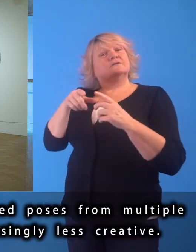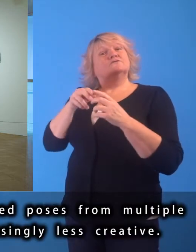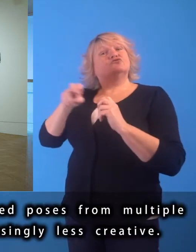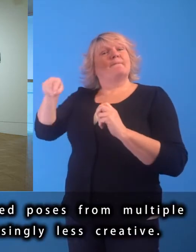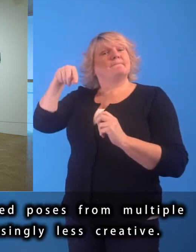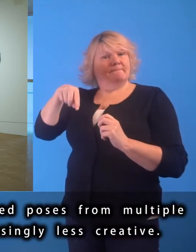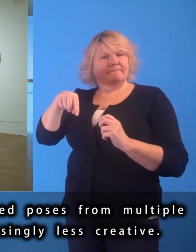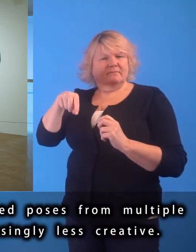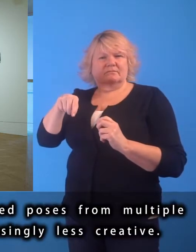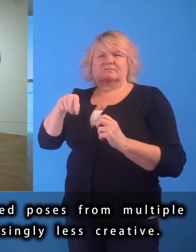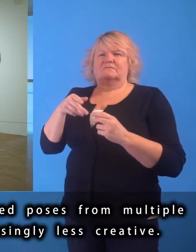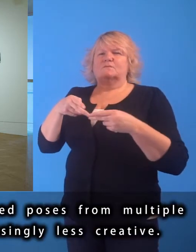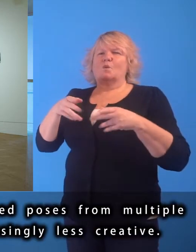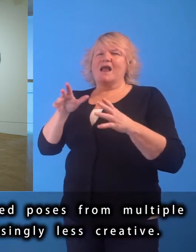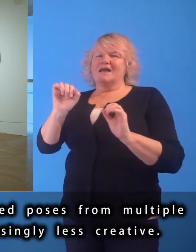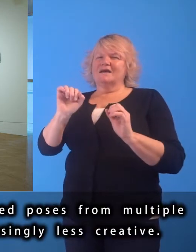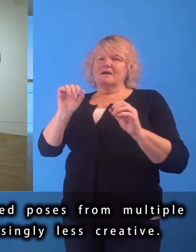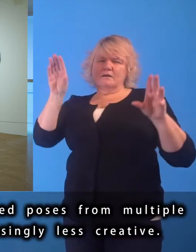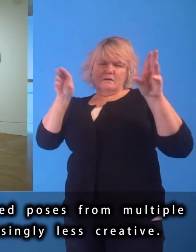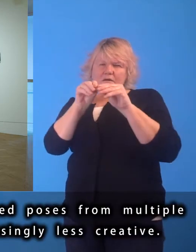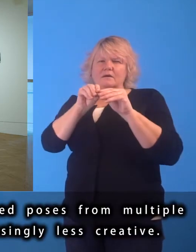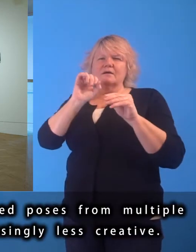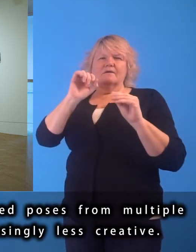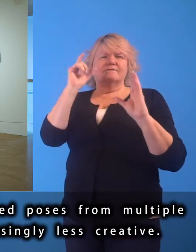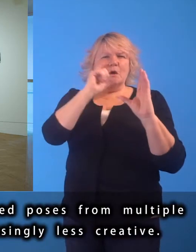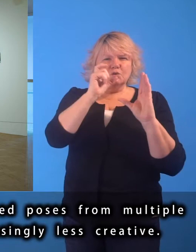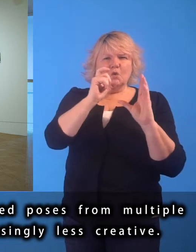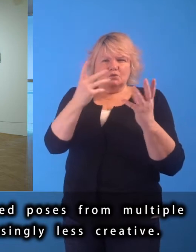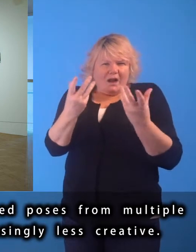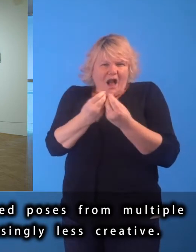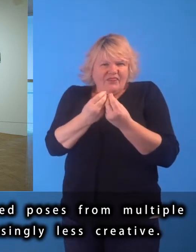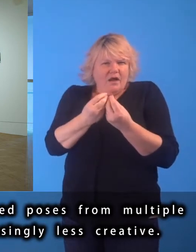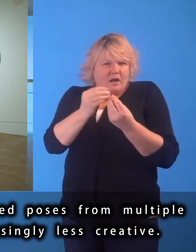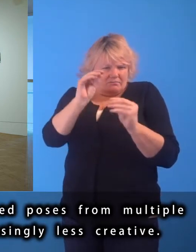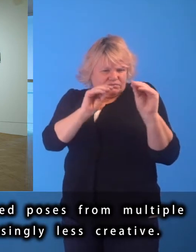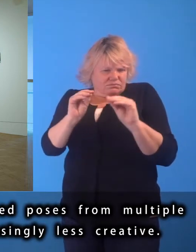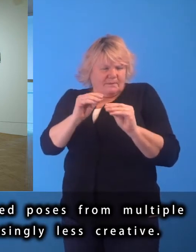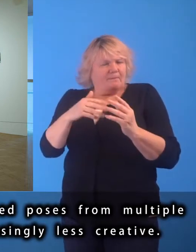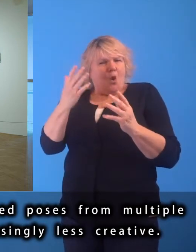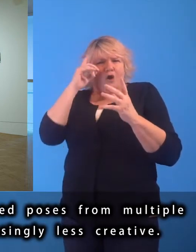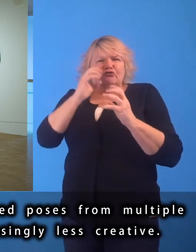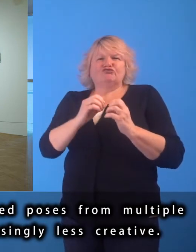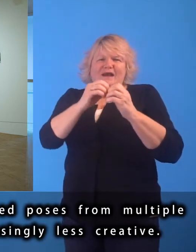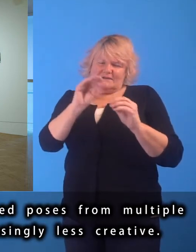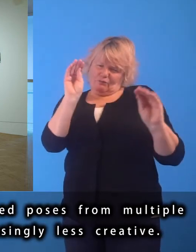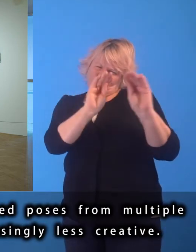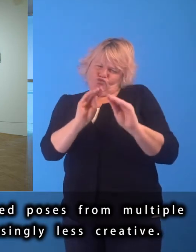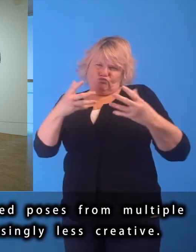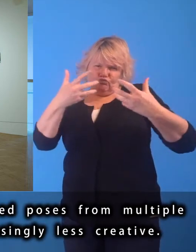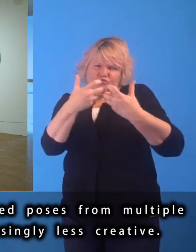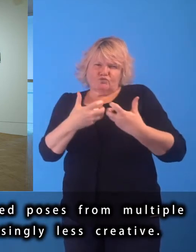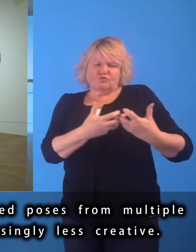After this trip, the way he stitched poses from multiple photos together became increasingly